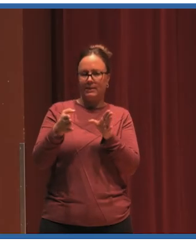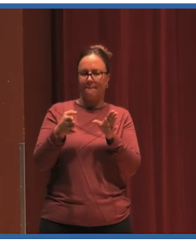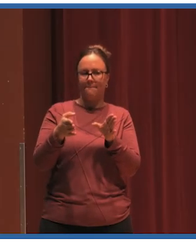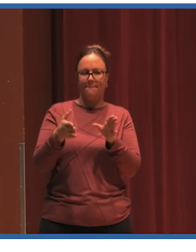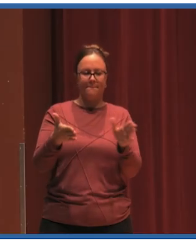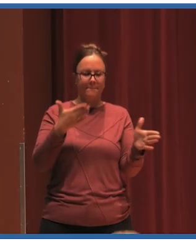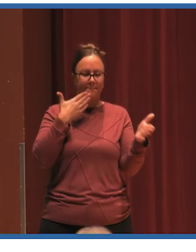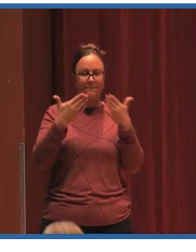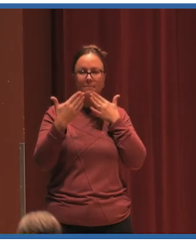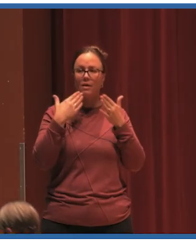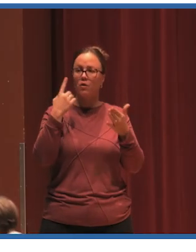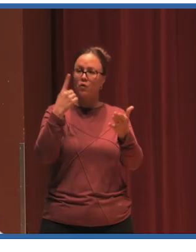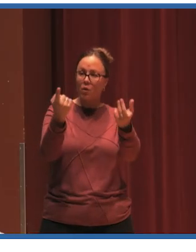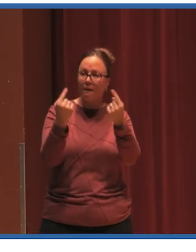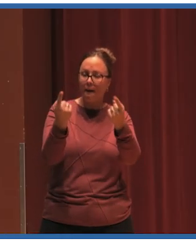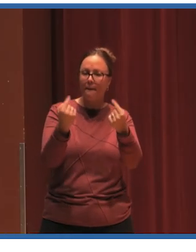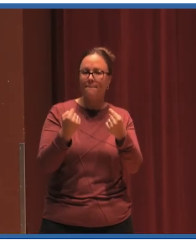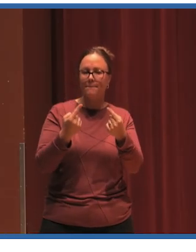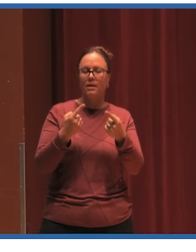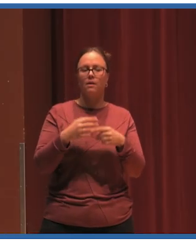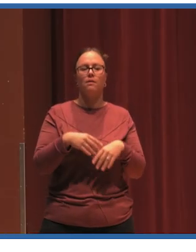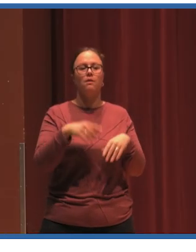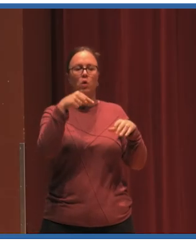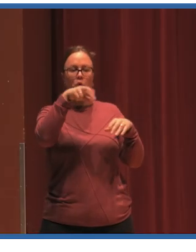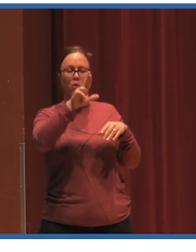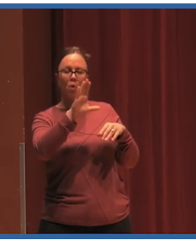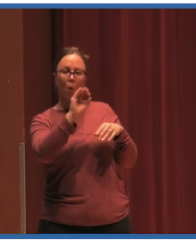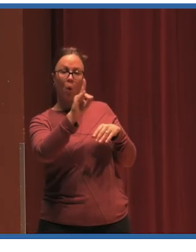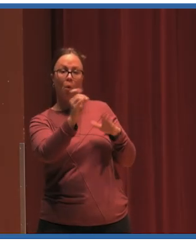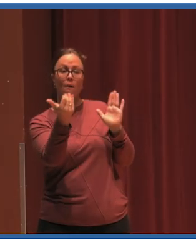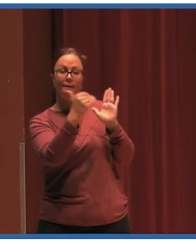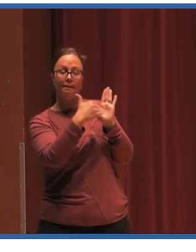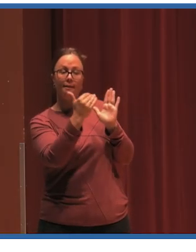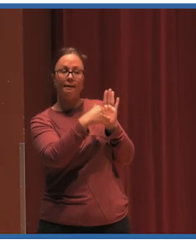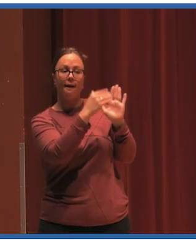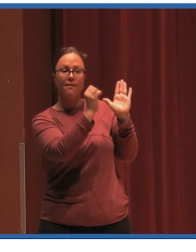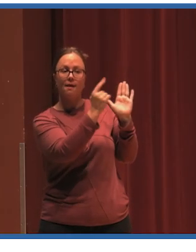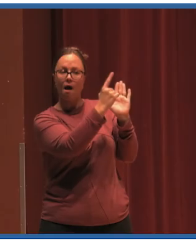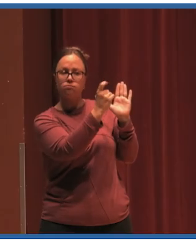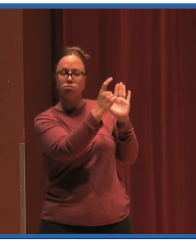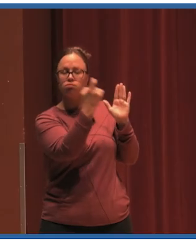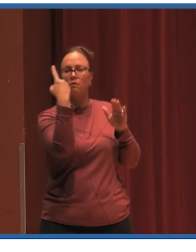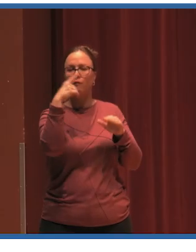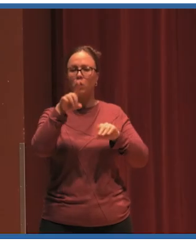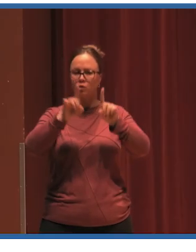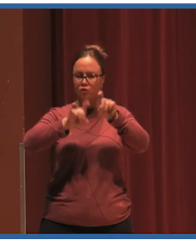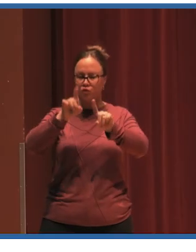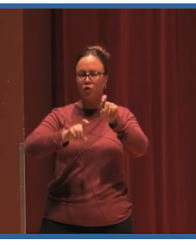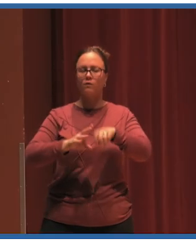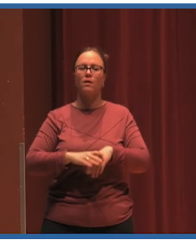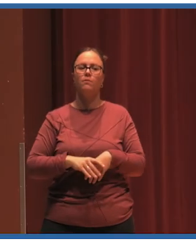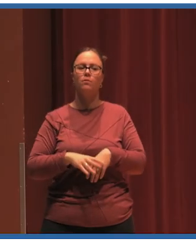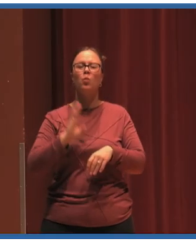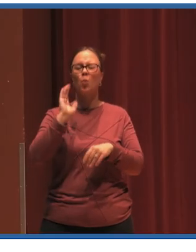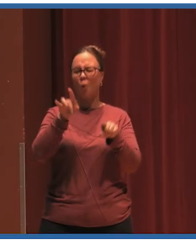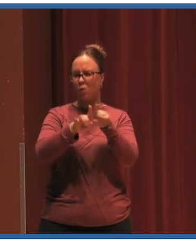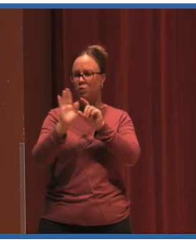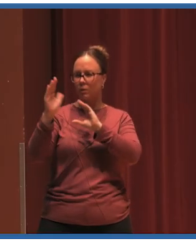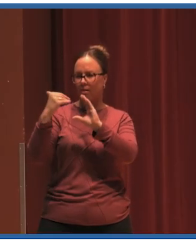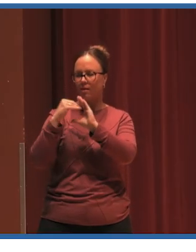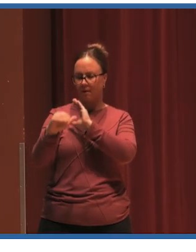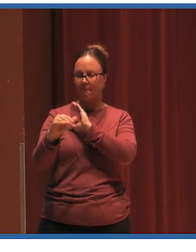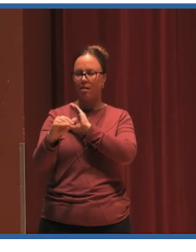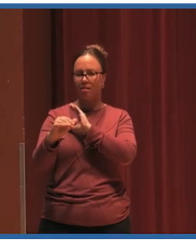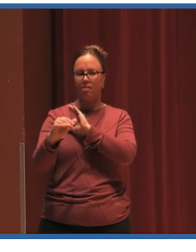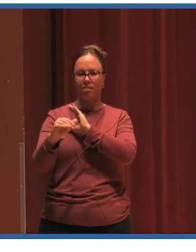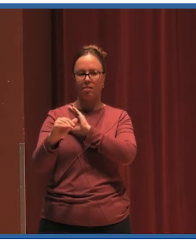Thank you so much for attending. Again, here's this QR code for the survey, and you also will be getting it via email